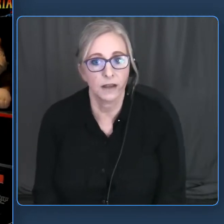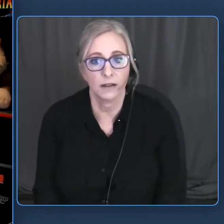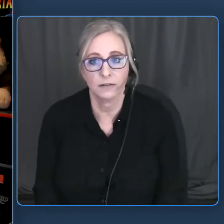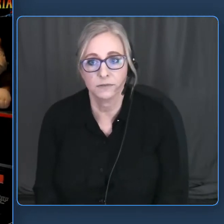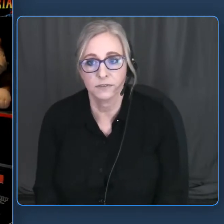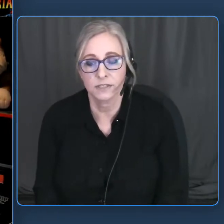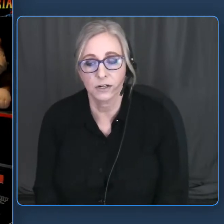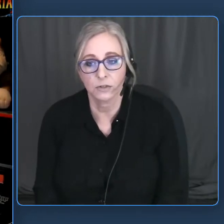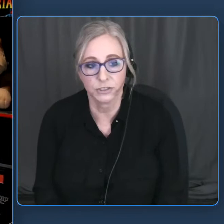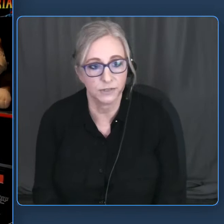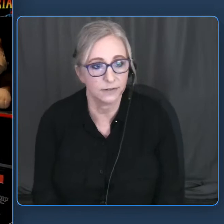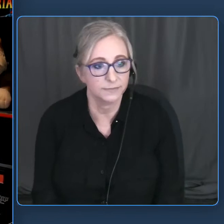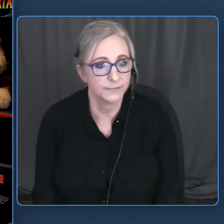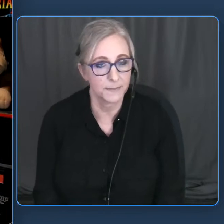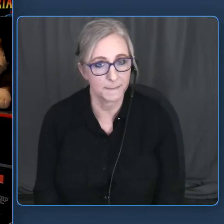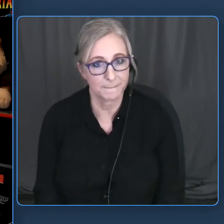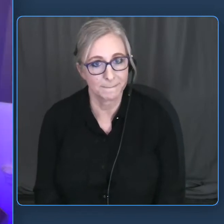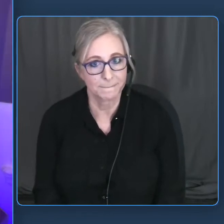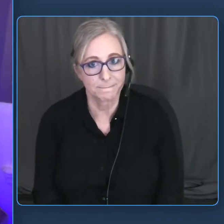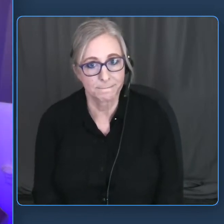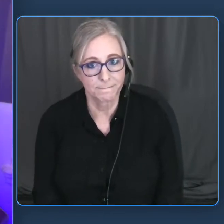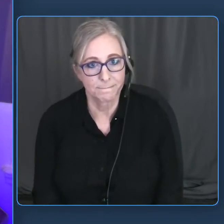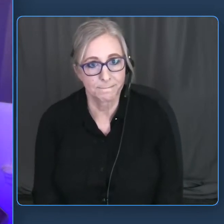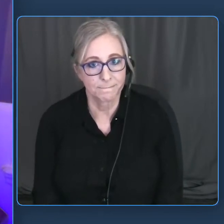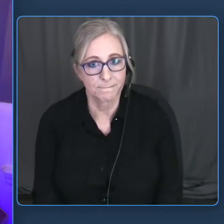thoughts. I'll send it over to you now.